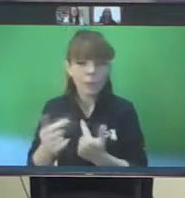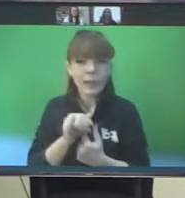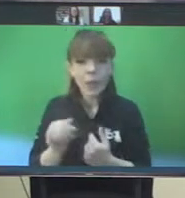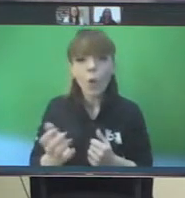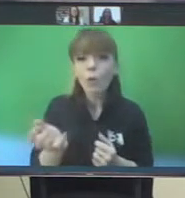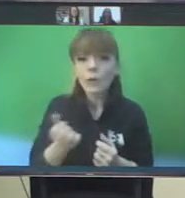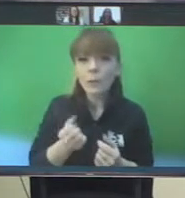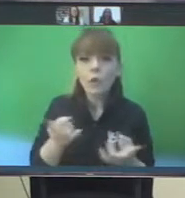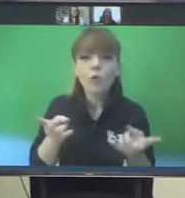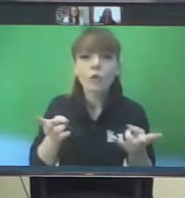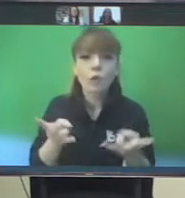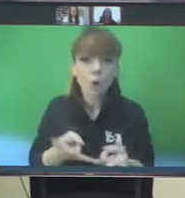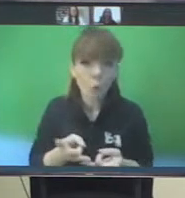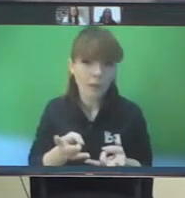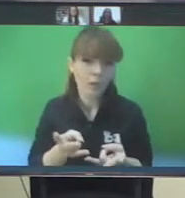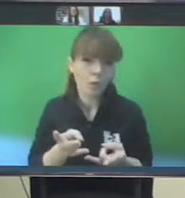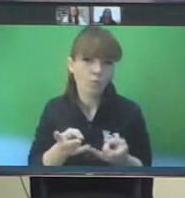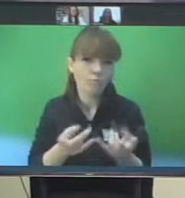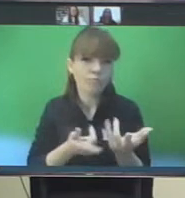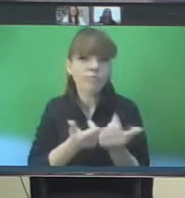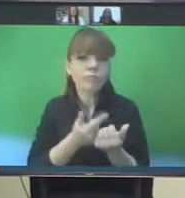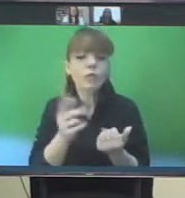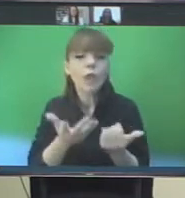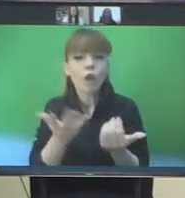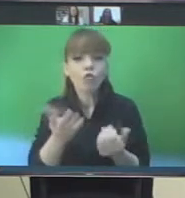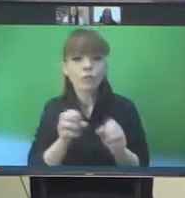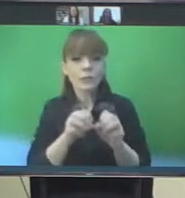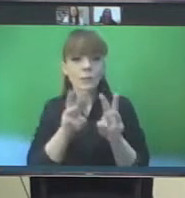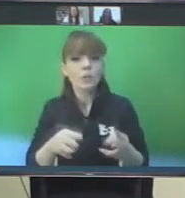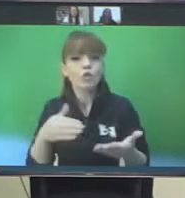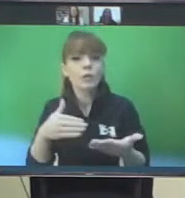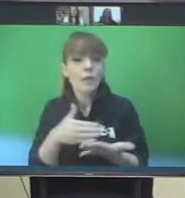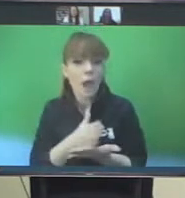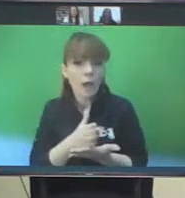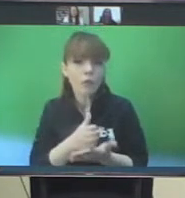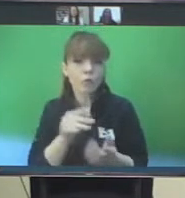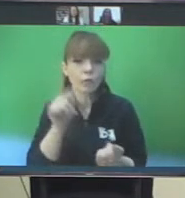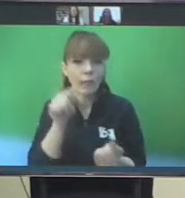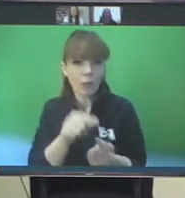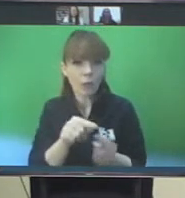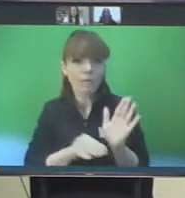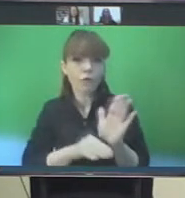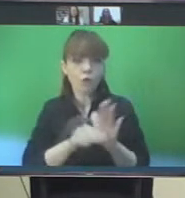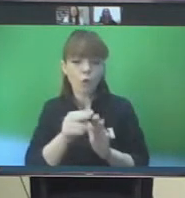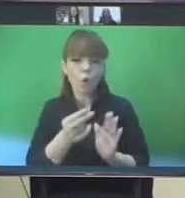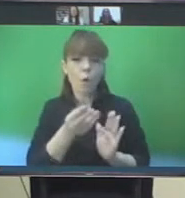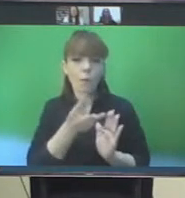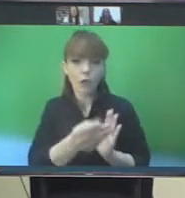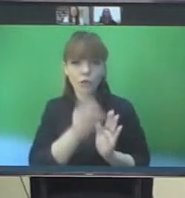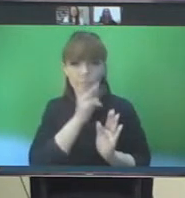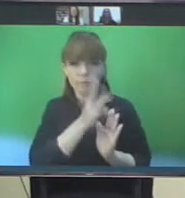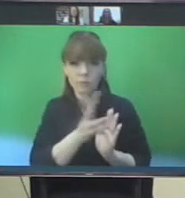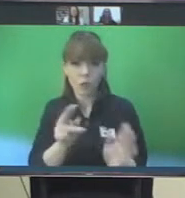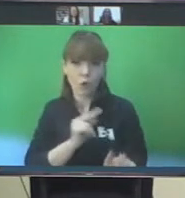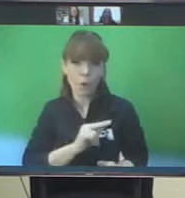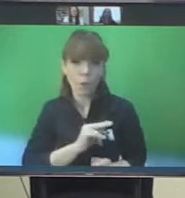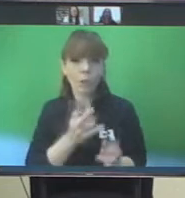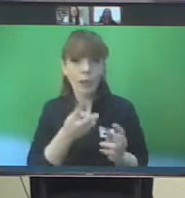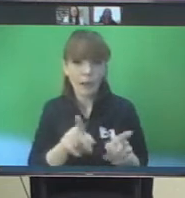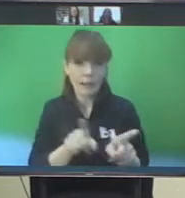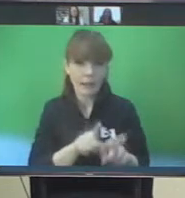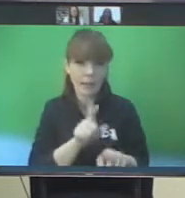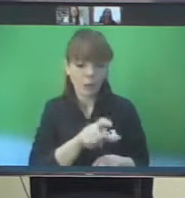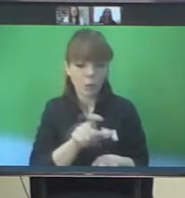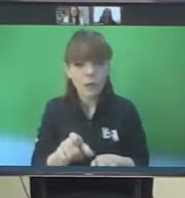to employ them and to receive relevant remuneration for employing them at a high